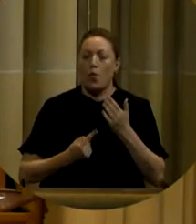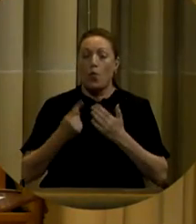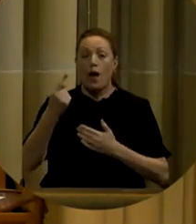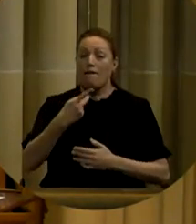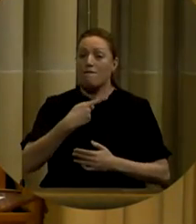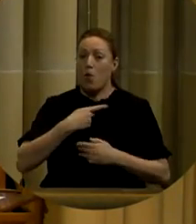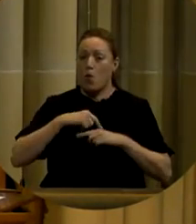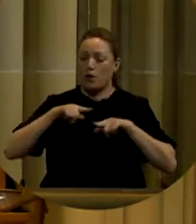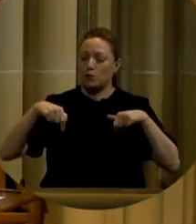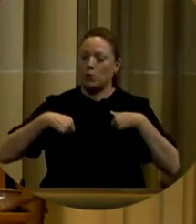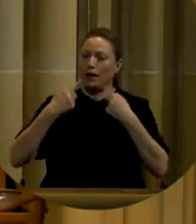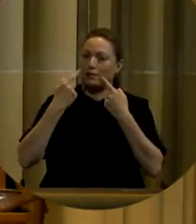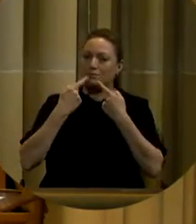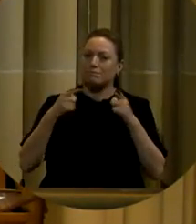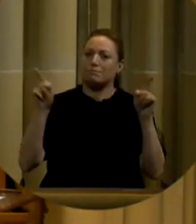acclaim.